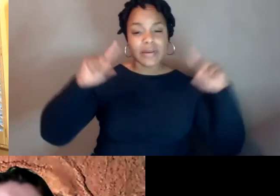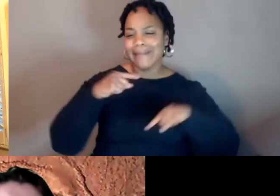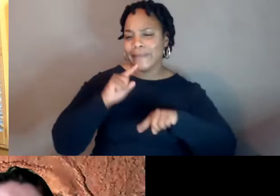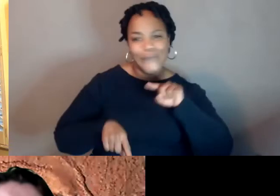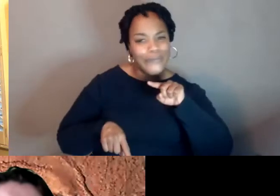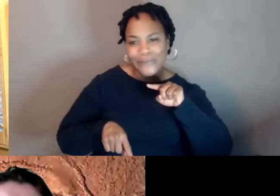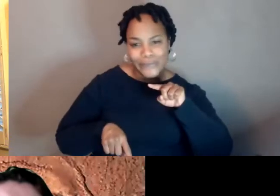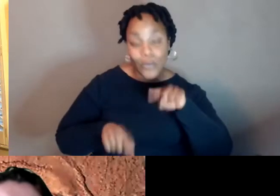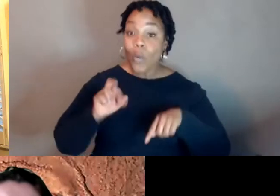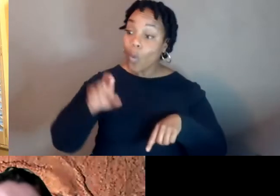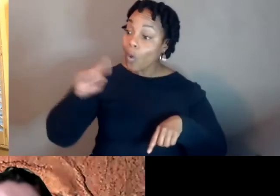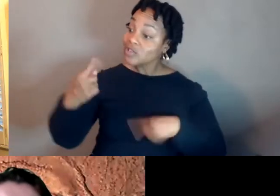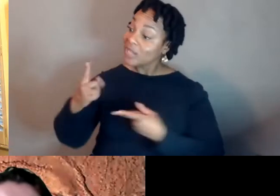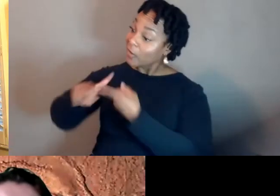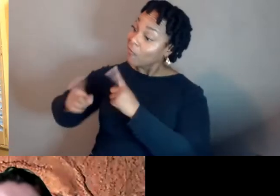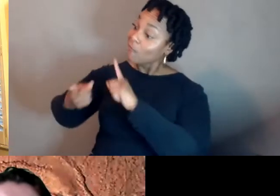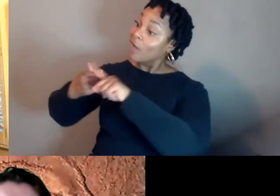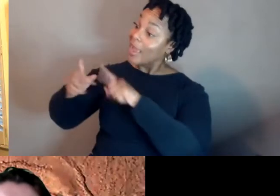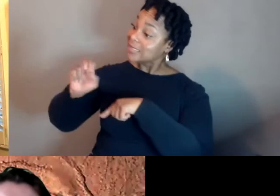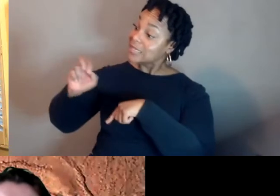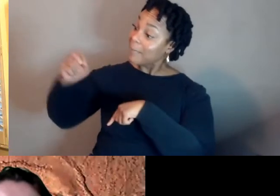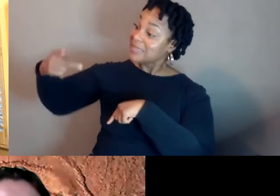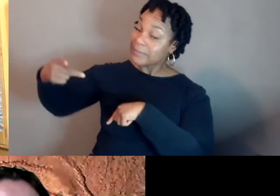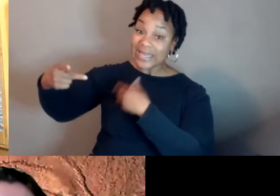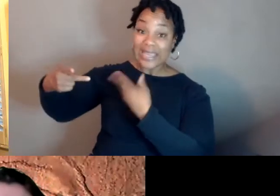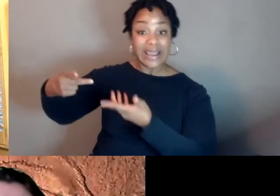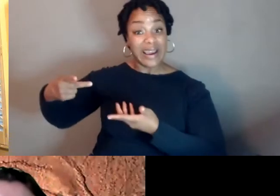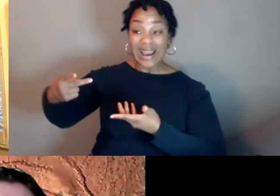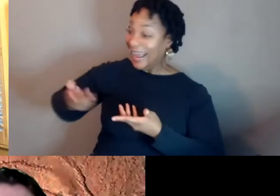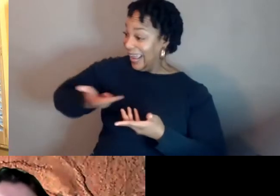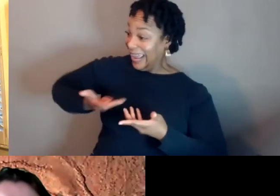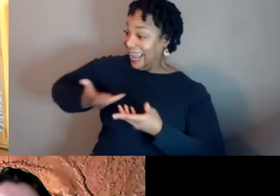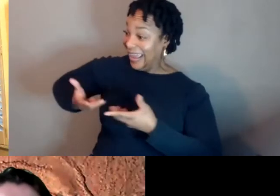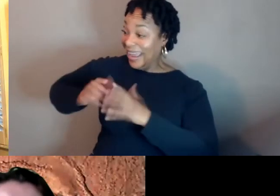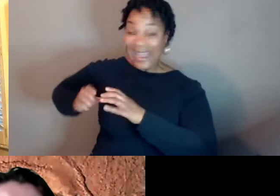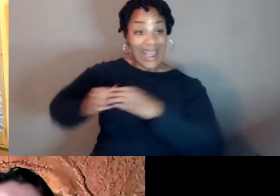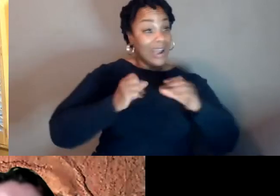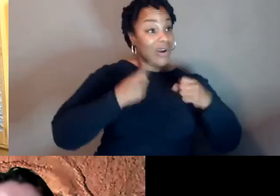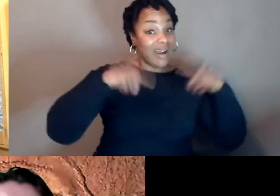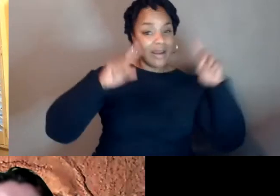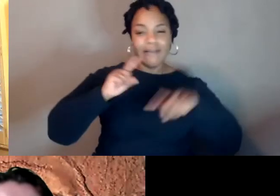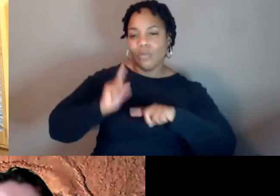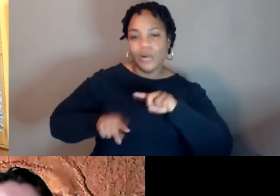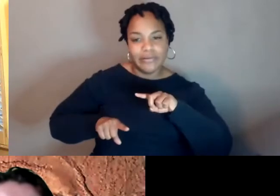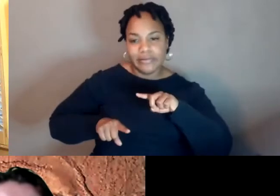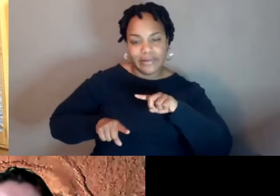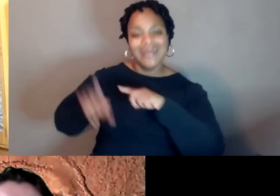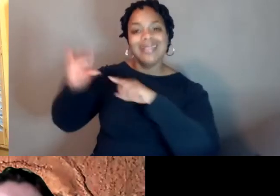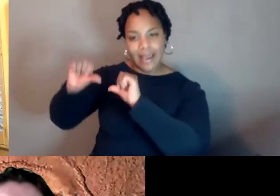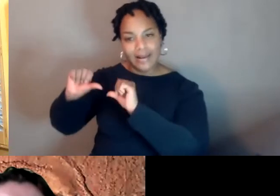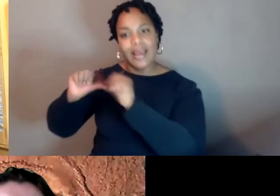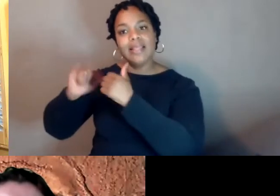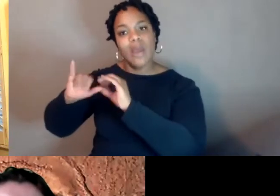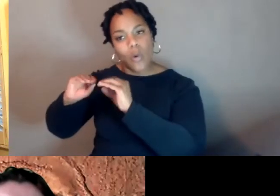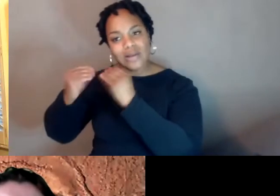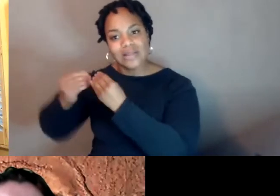NAACP supported my efforts. Oh, that's wonderful. Yeah, and but I was